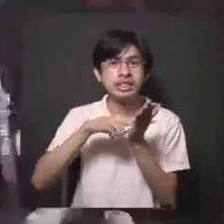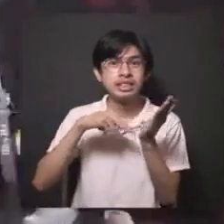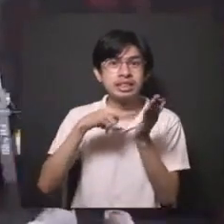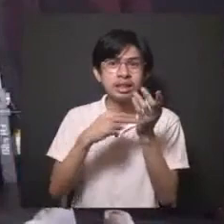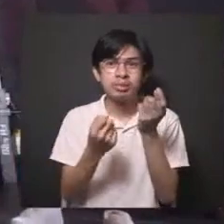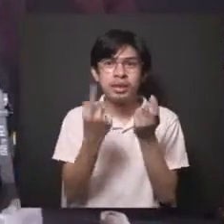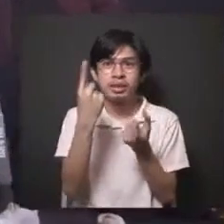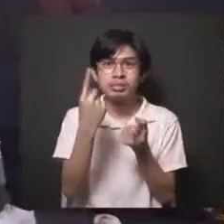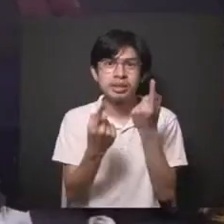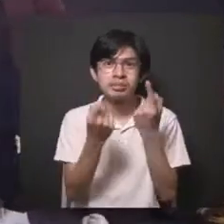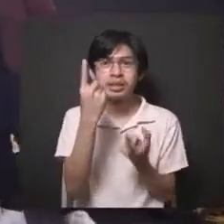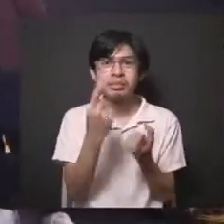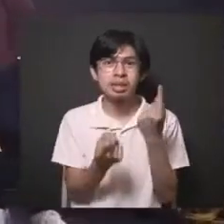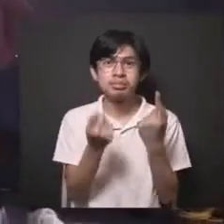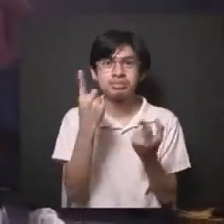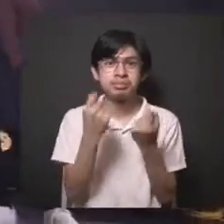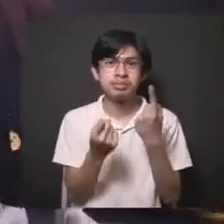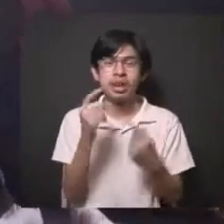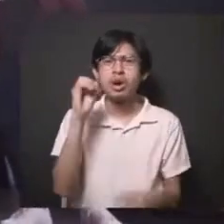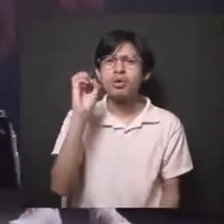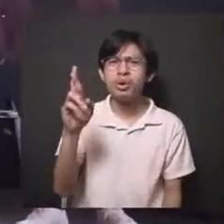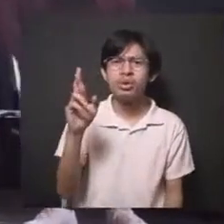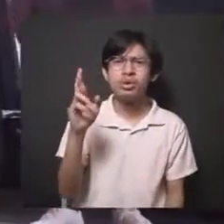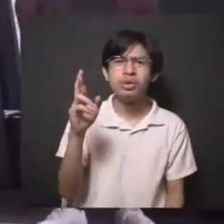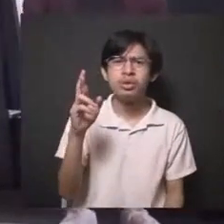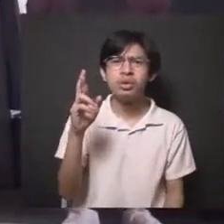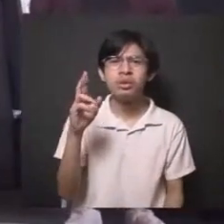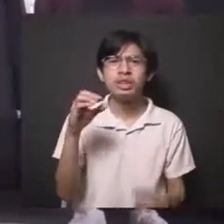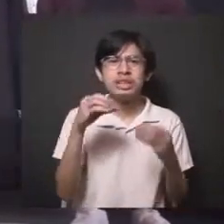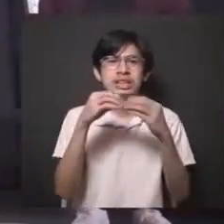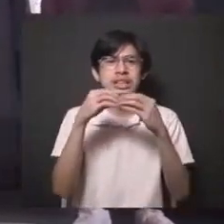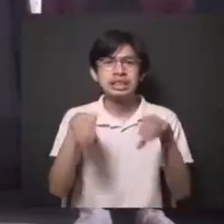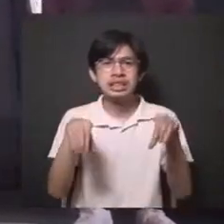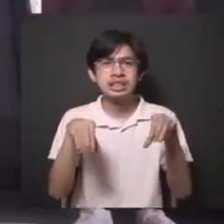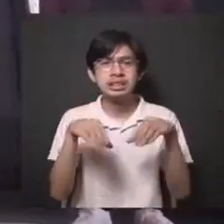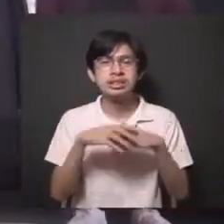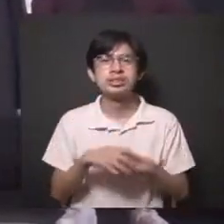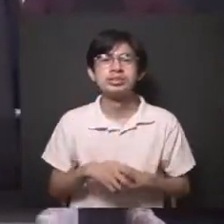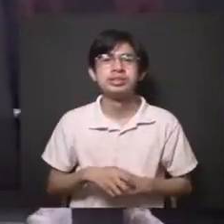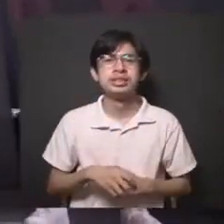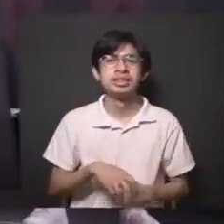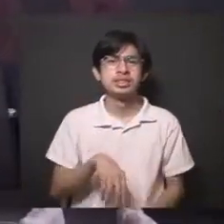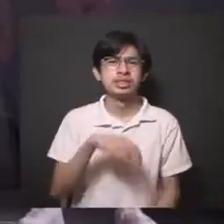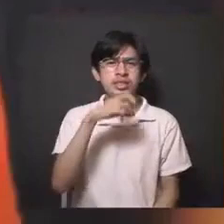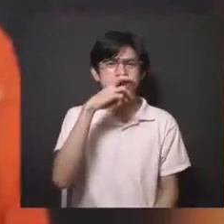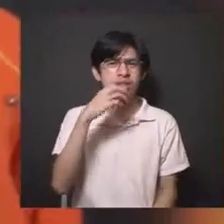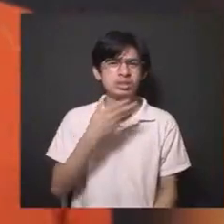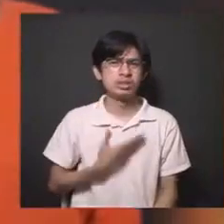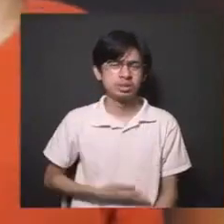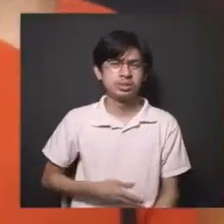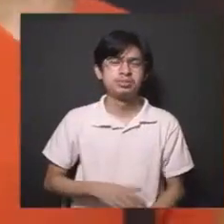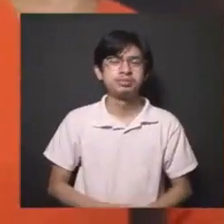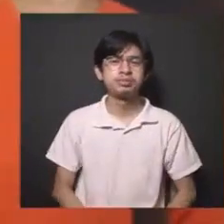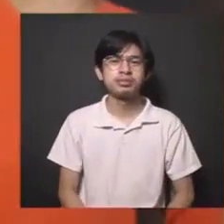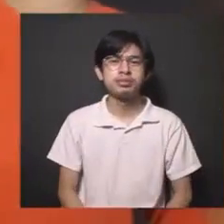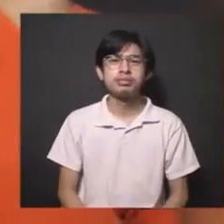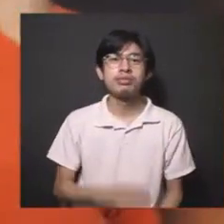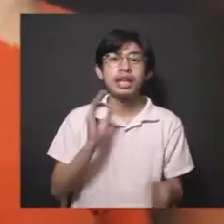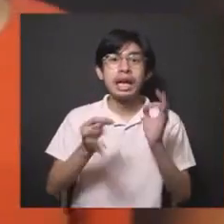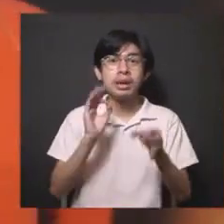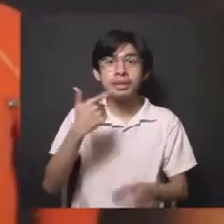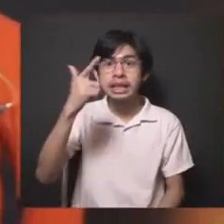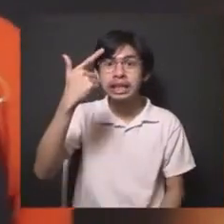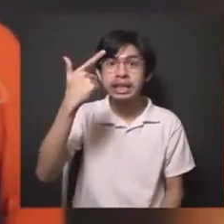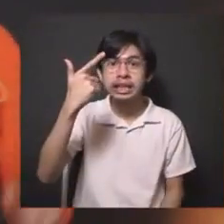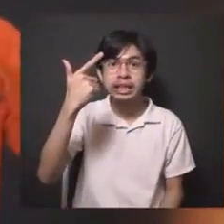rotten egg. Here's the one that's really nasty and terrible. If you get the green one, it's either juicy